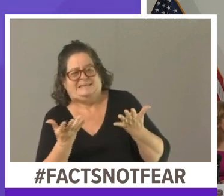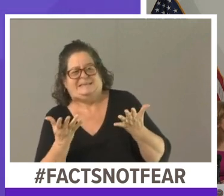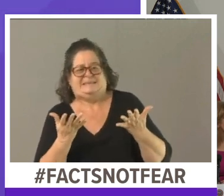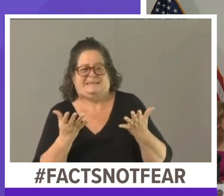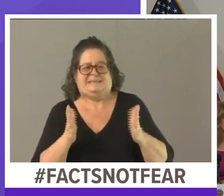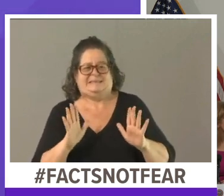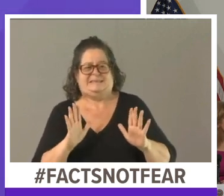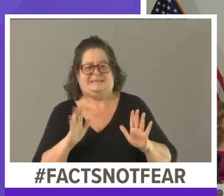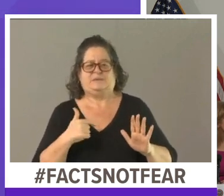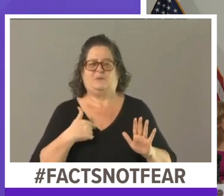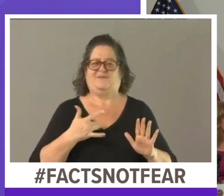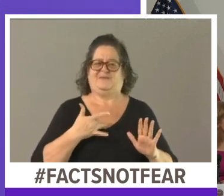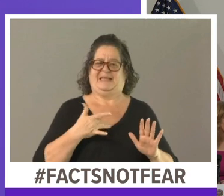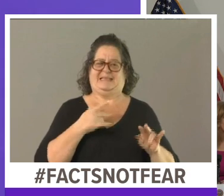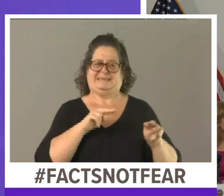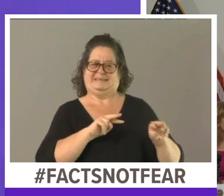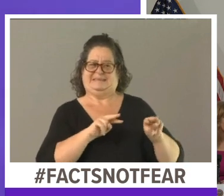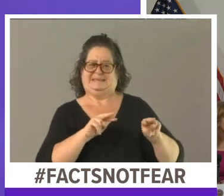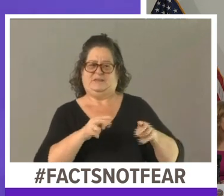to follow.